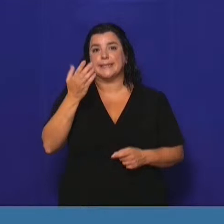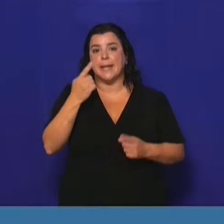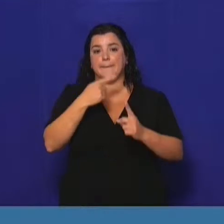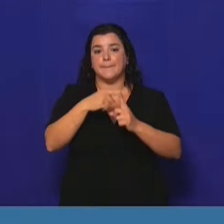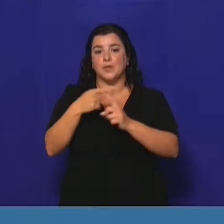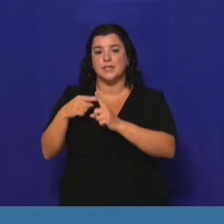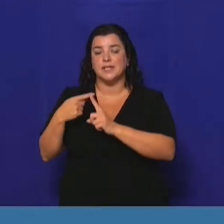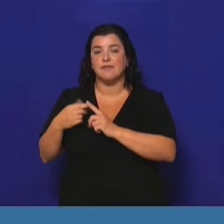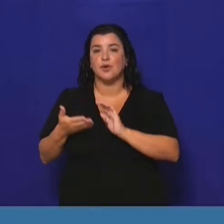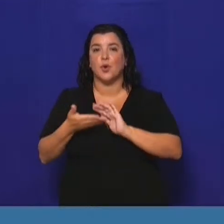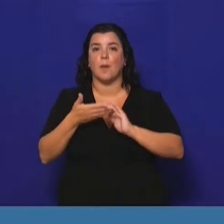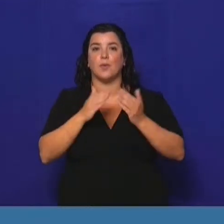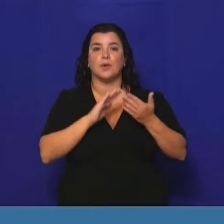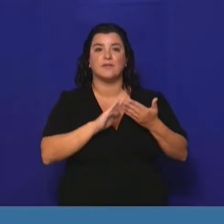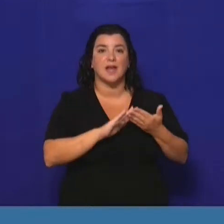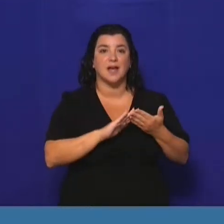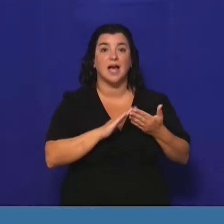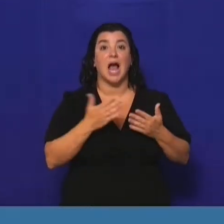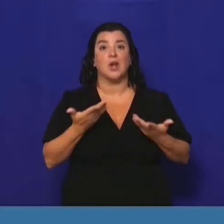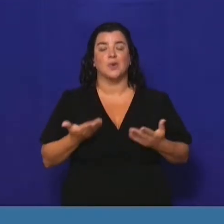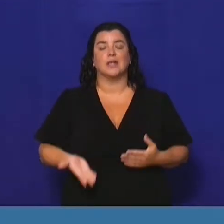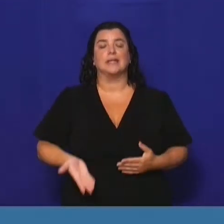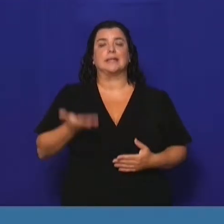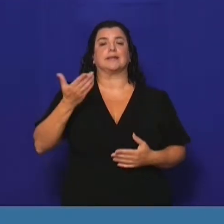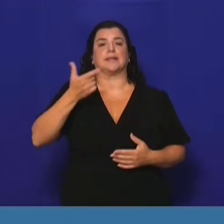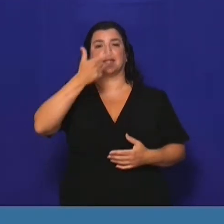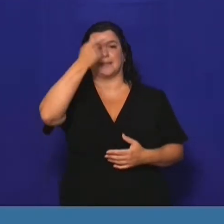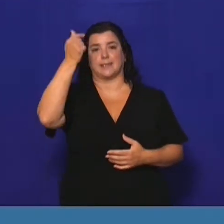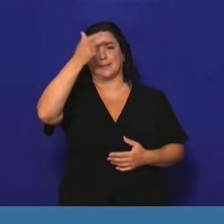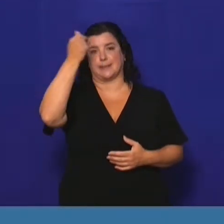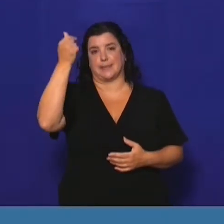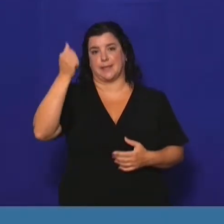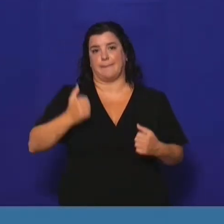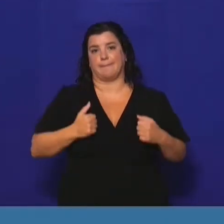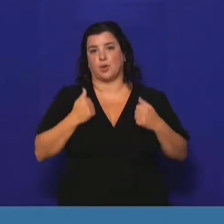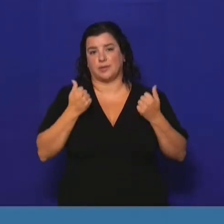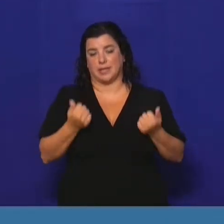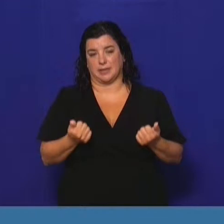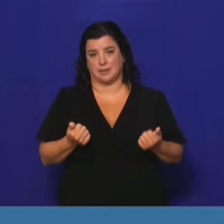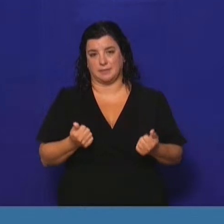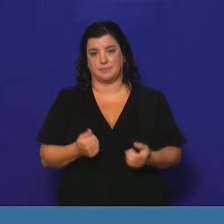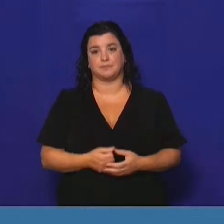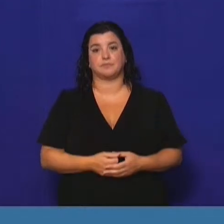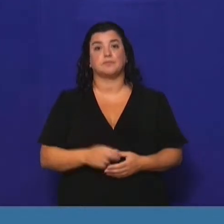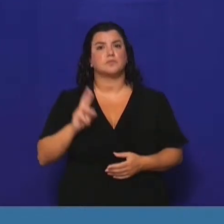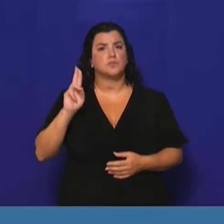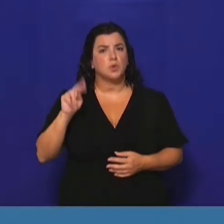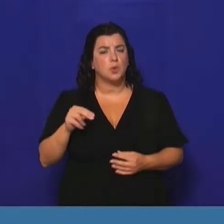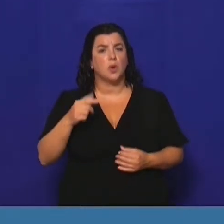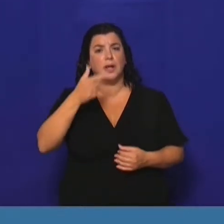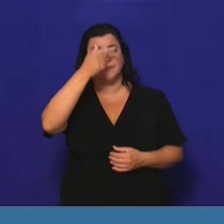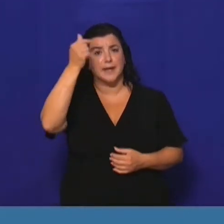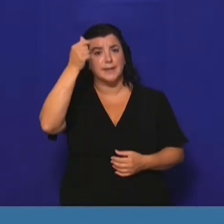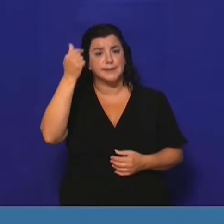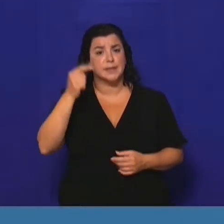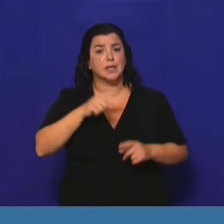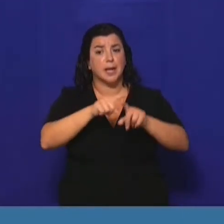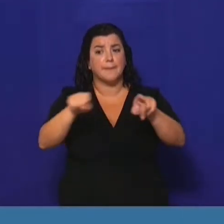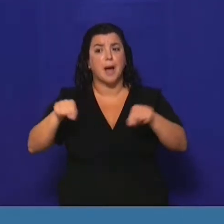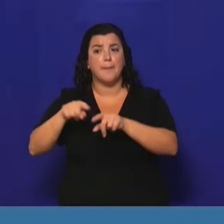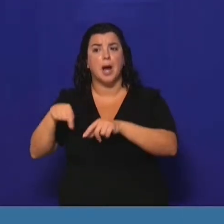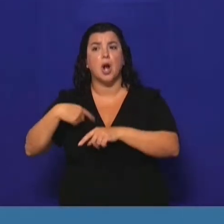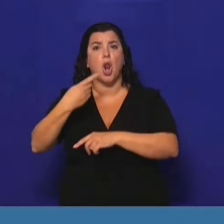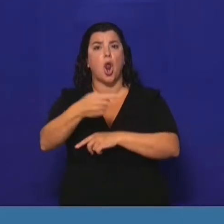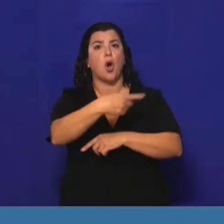fil-komunità wkoll hemmhekk issaħħaħ lit-testjar. U wkoll qed ikompli għaddej it-testjar fil-wards l-oħra biex